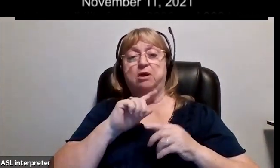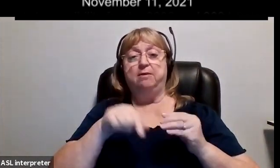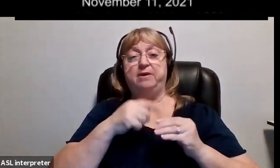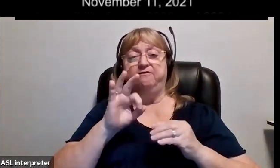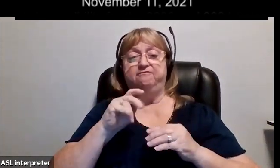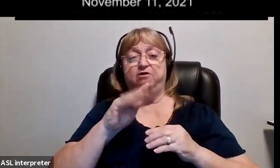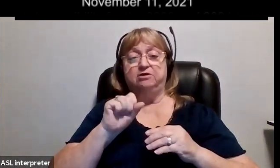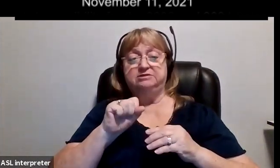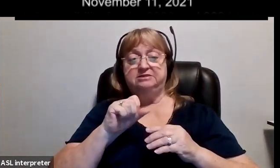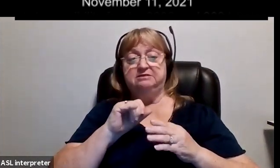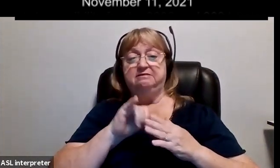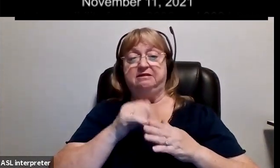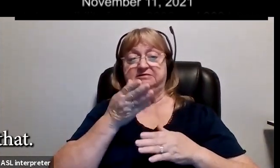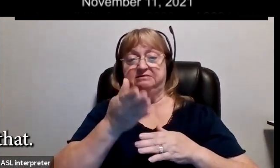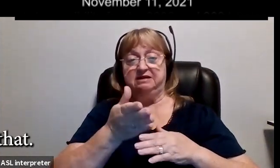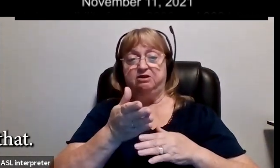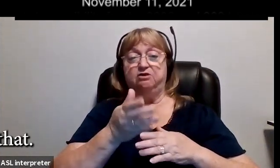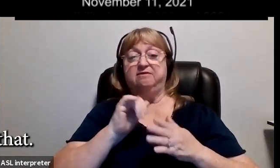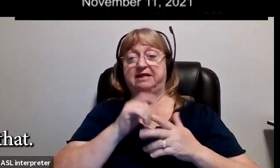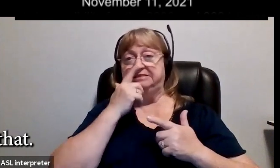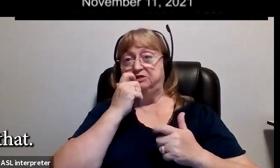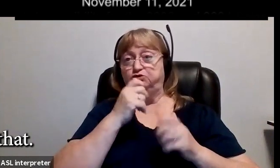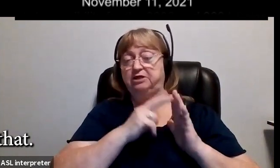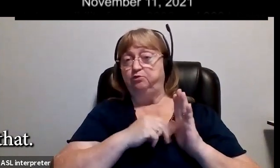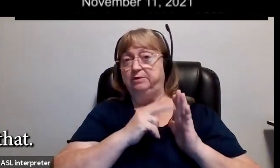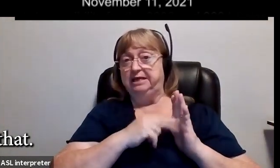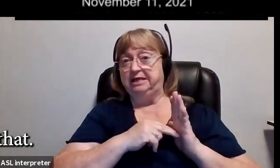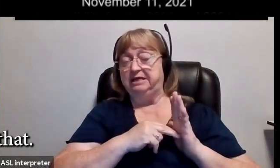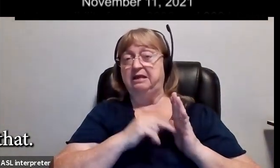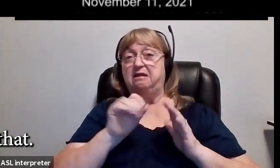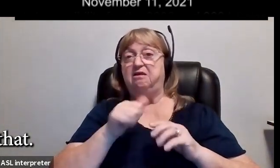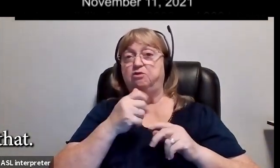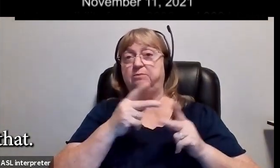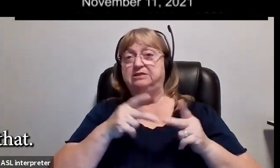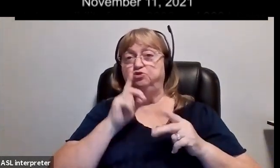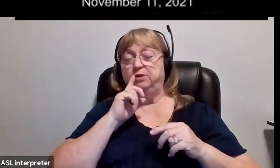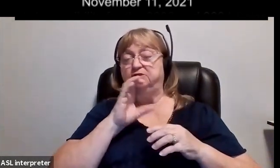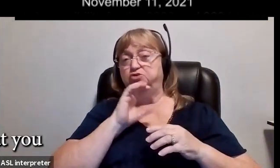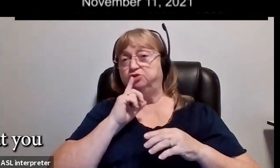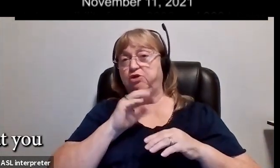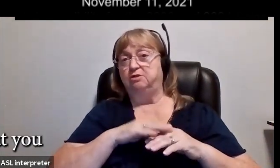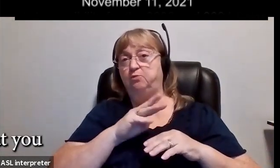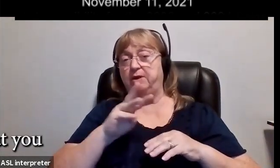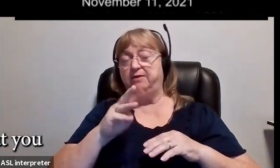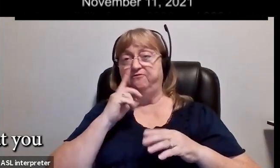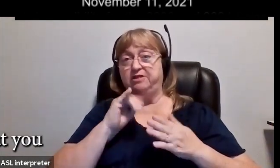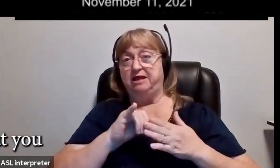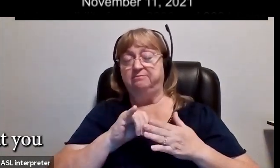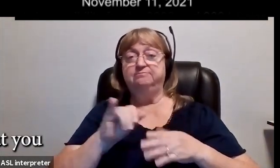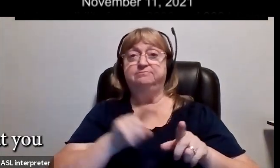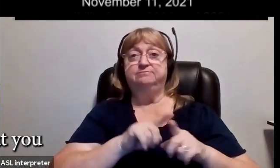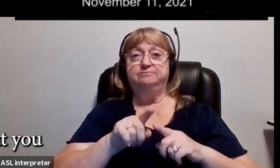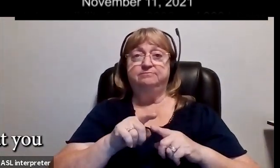slide. That is an interesting read. There's also other places that you can search on the web for that. We're also looking for